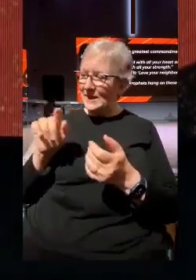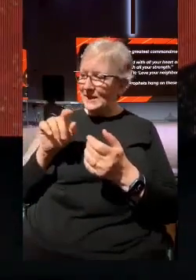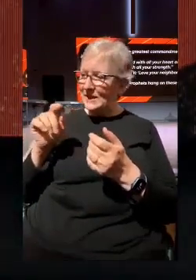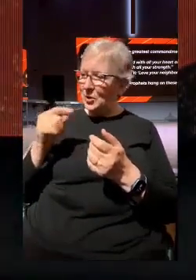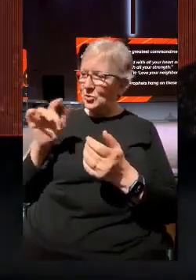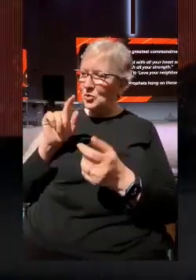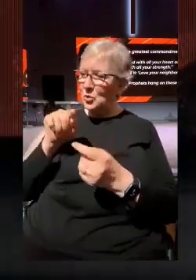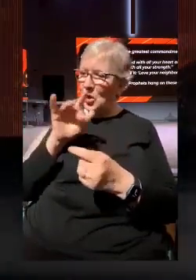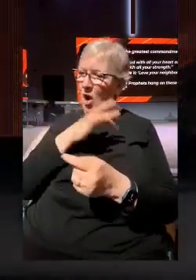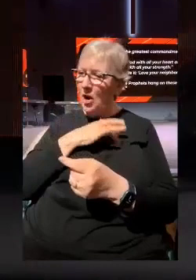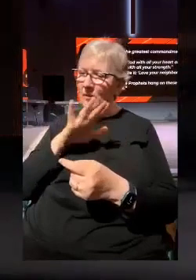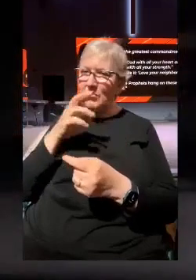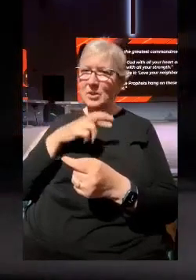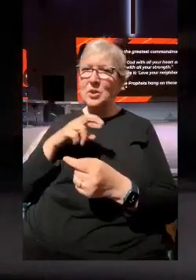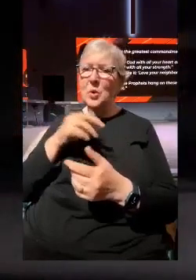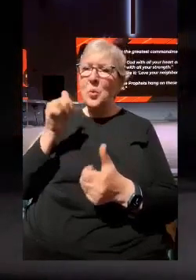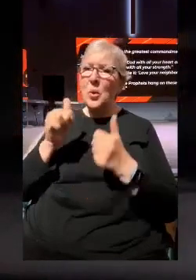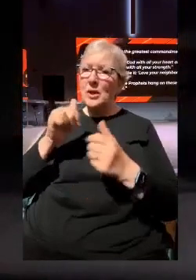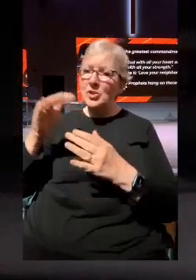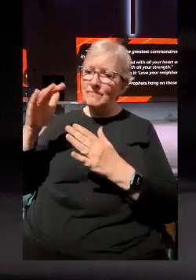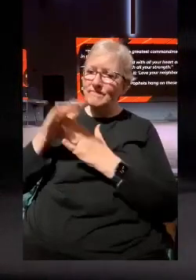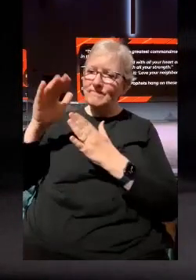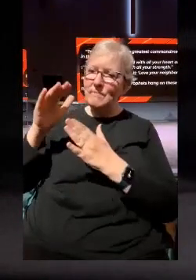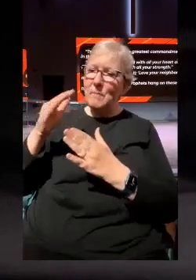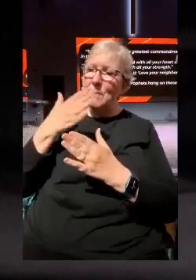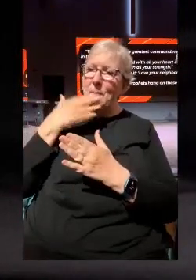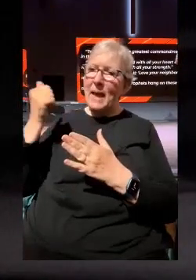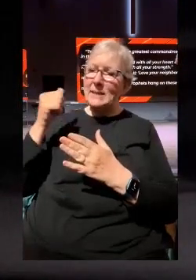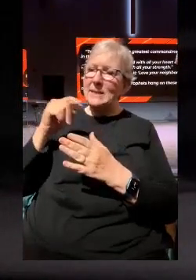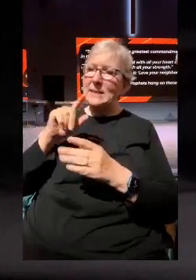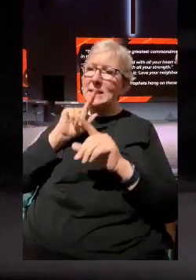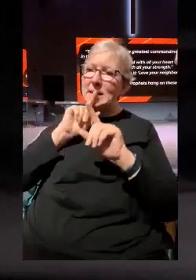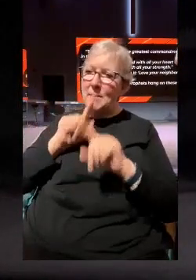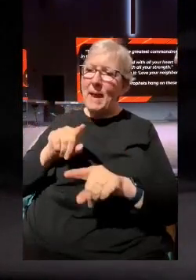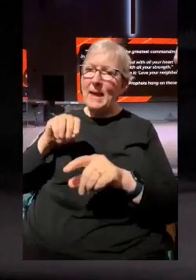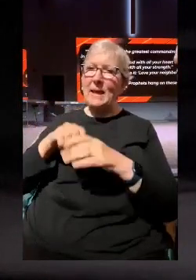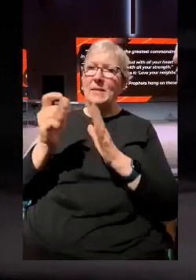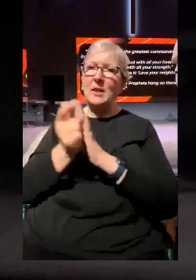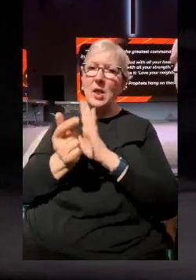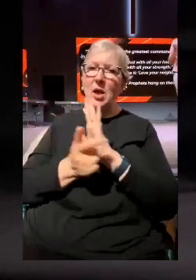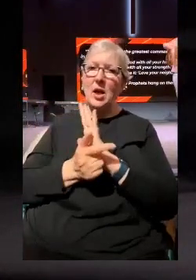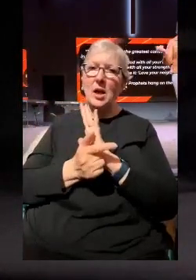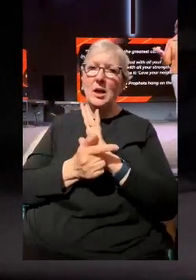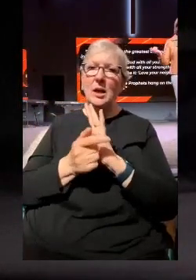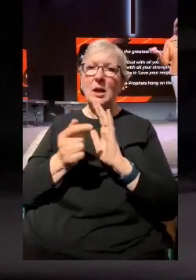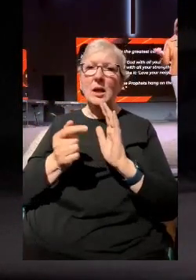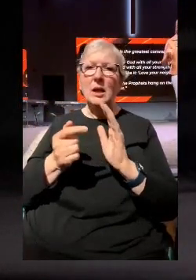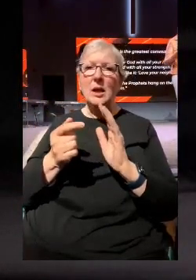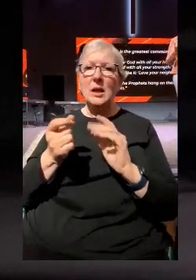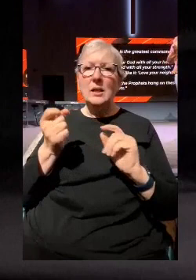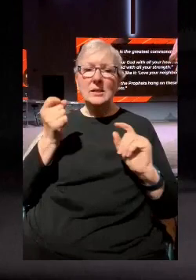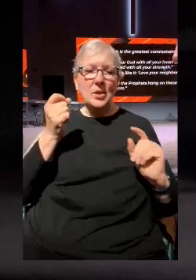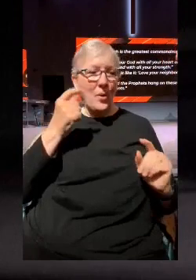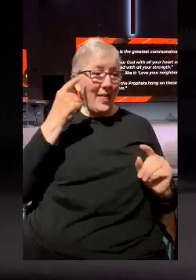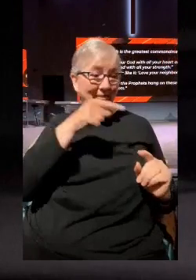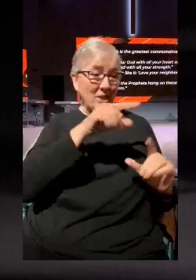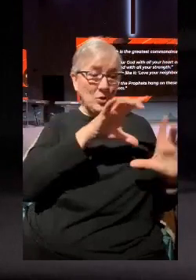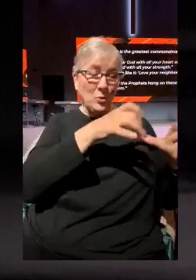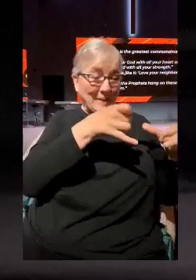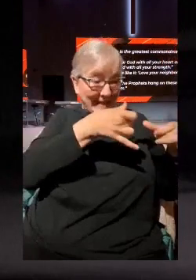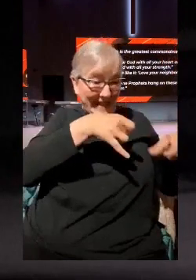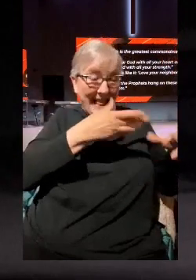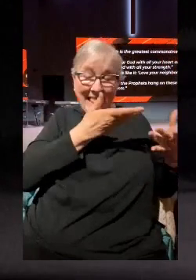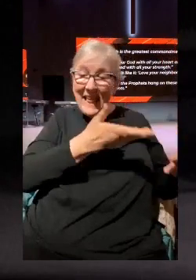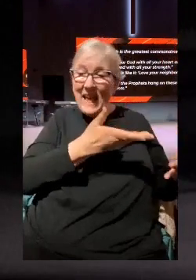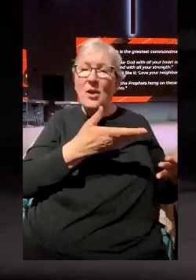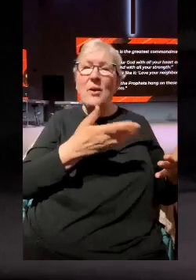is the greatest commandment in the law? And Jesus takes them all. I'm assuming the Sadducees are still hanging around. I don't know for a fact, but they're probably all still